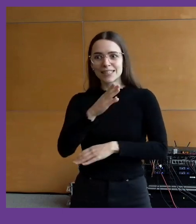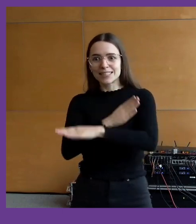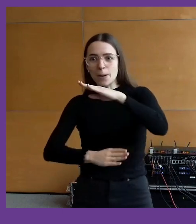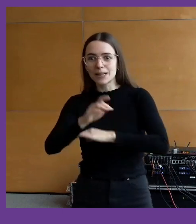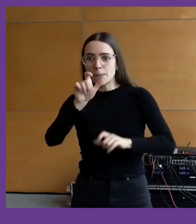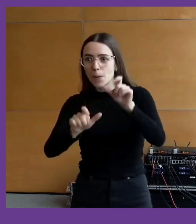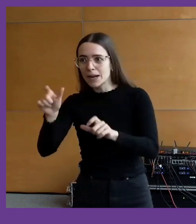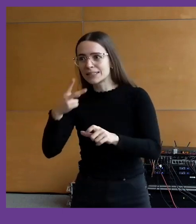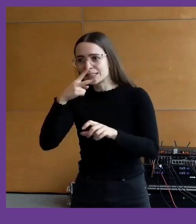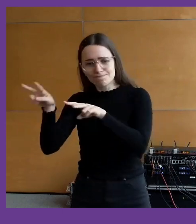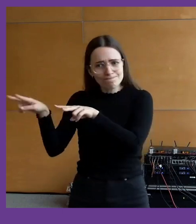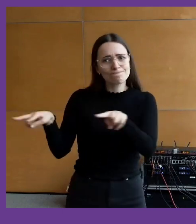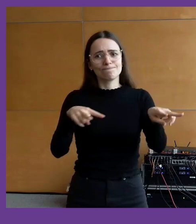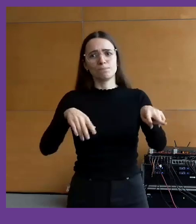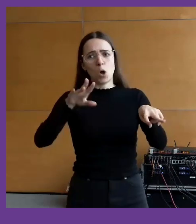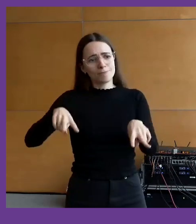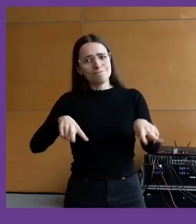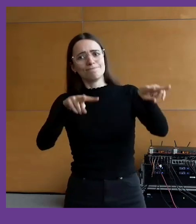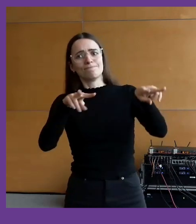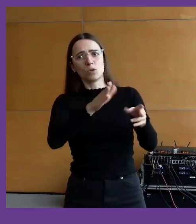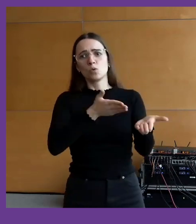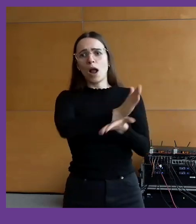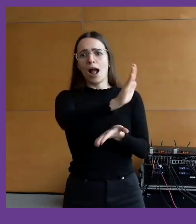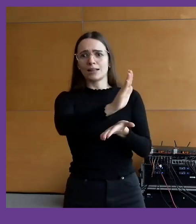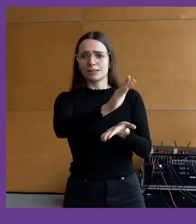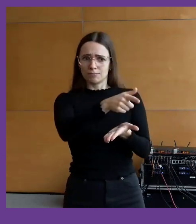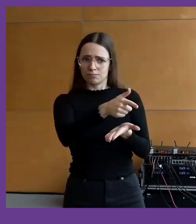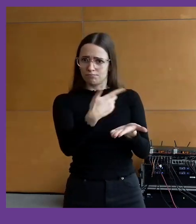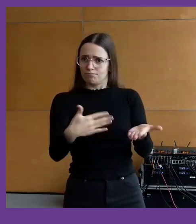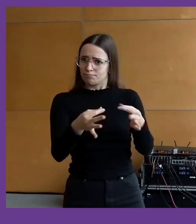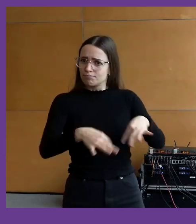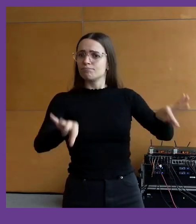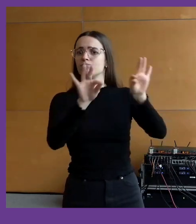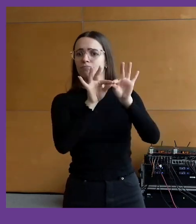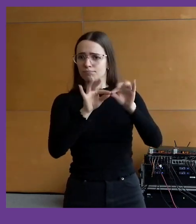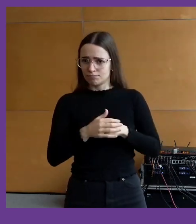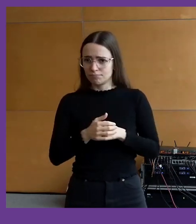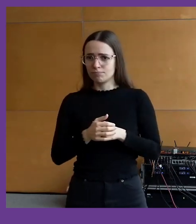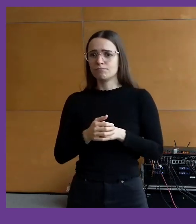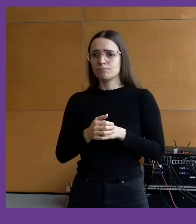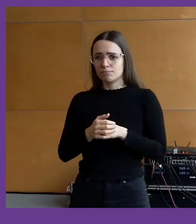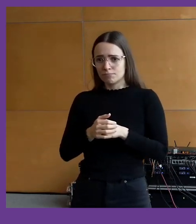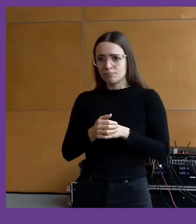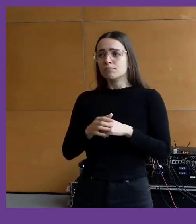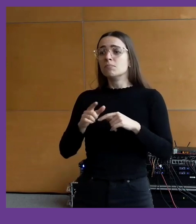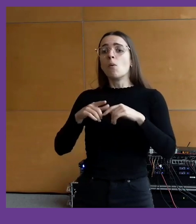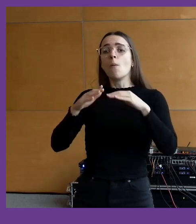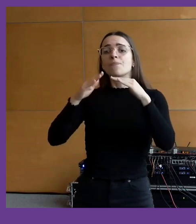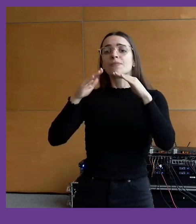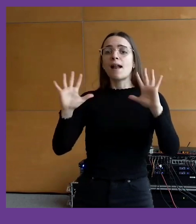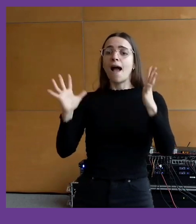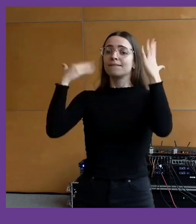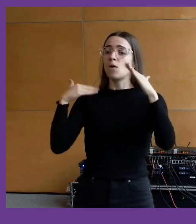participate in society, the right to mobility, and the right to realize their own